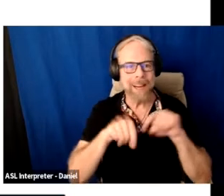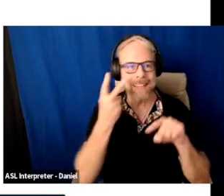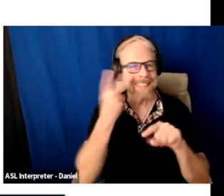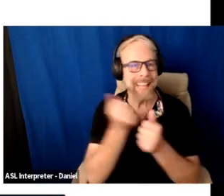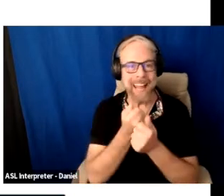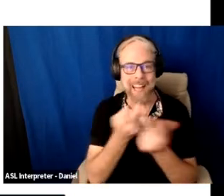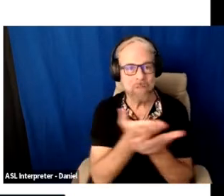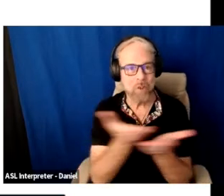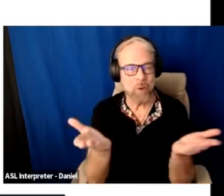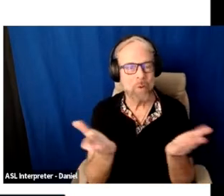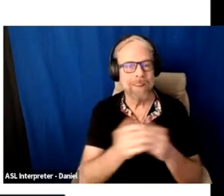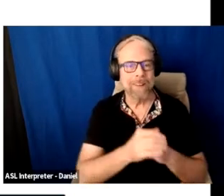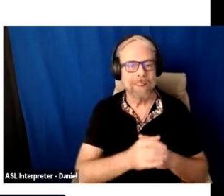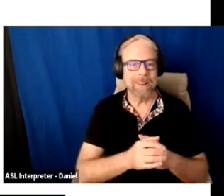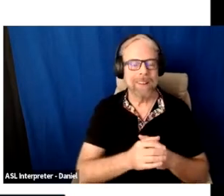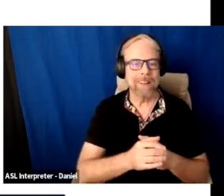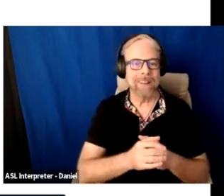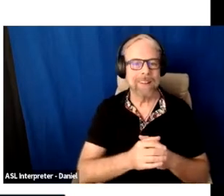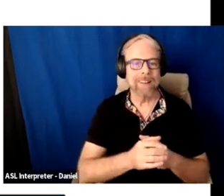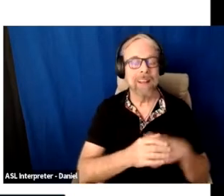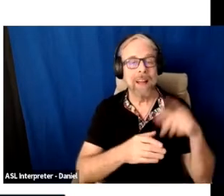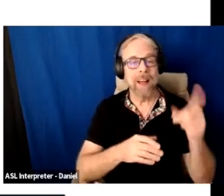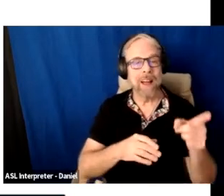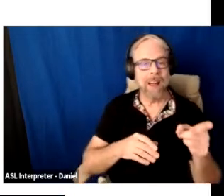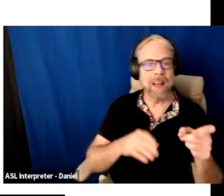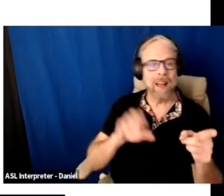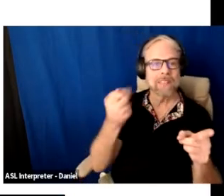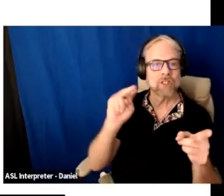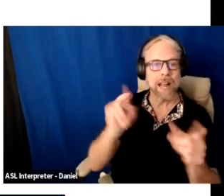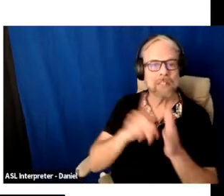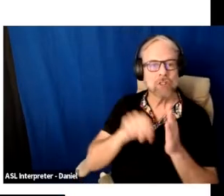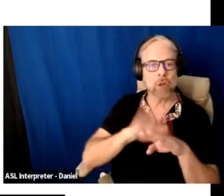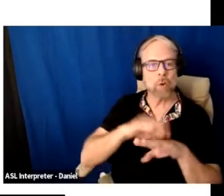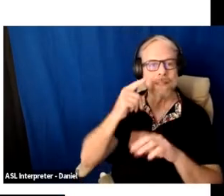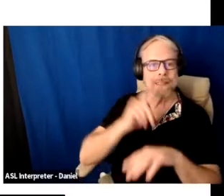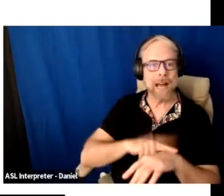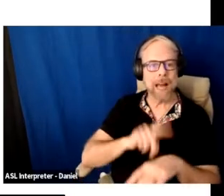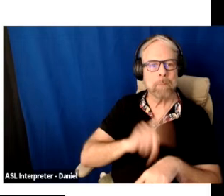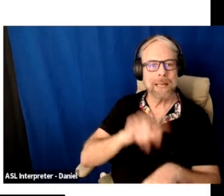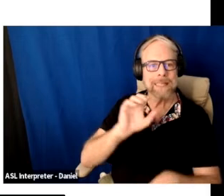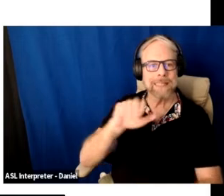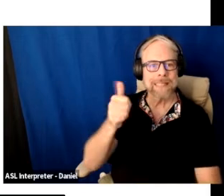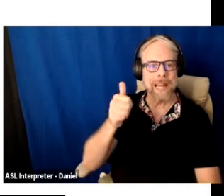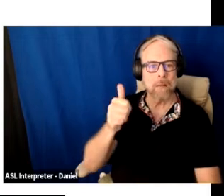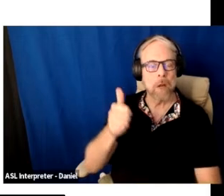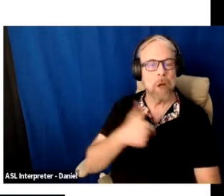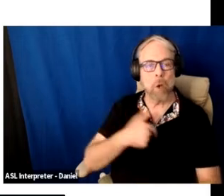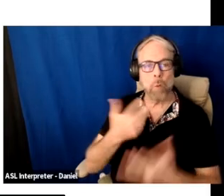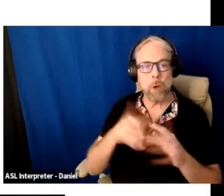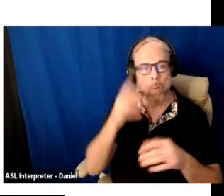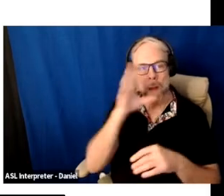this, sorry. And Krista, just a check on time, it's 10, so we don't want to miss this, what you're going to summarize